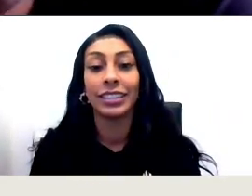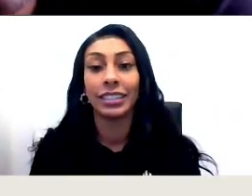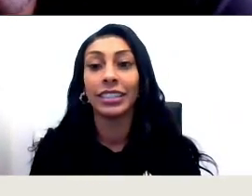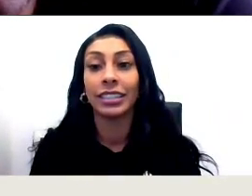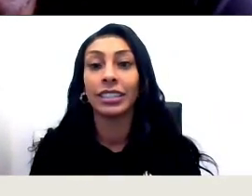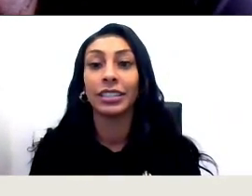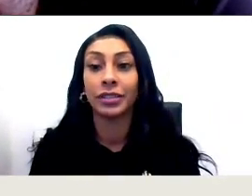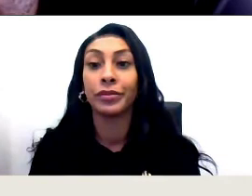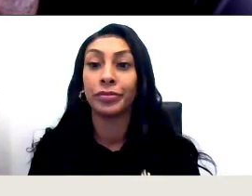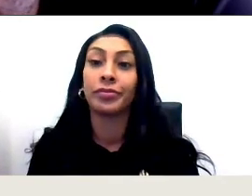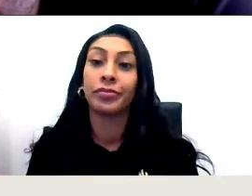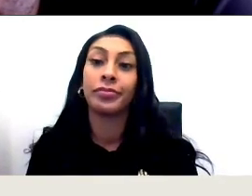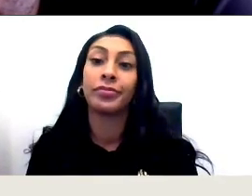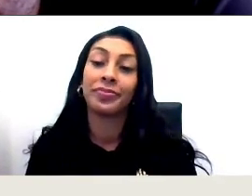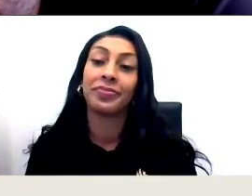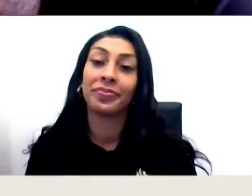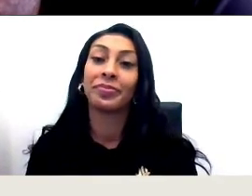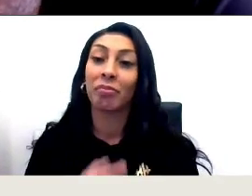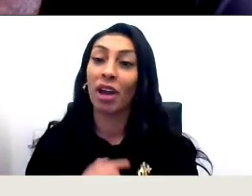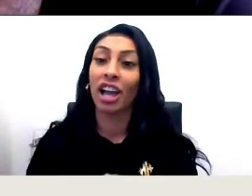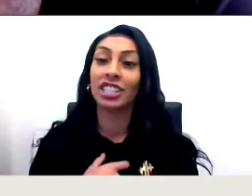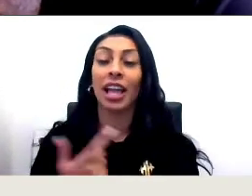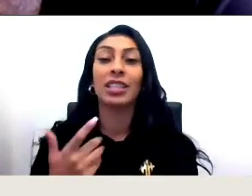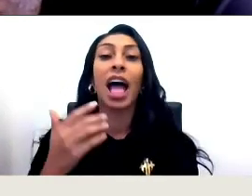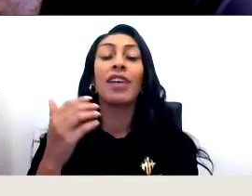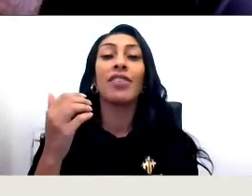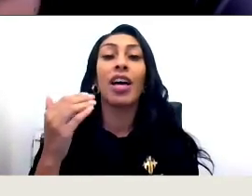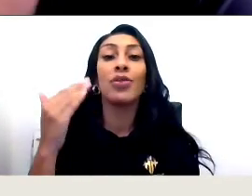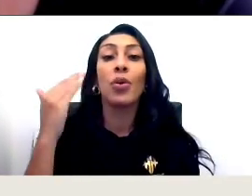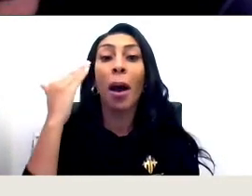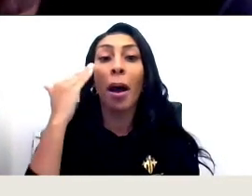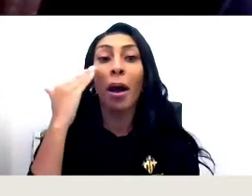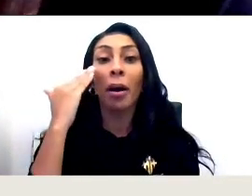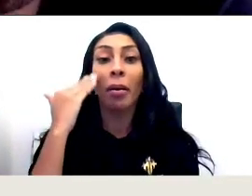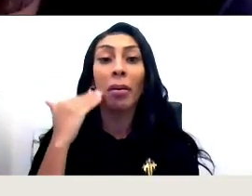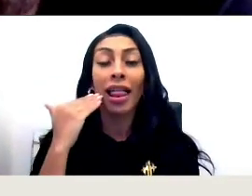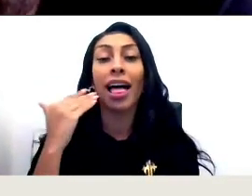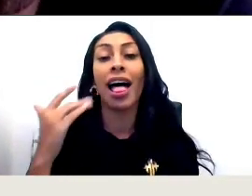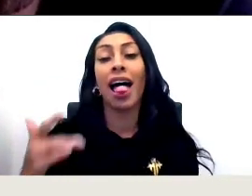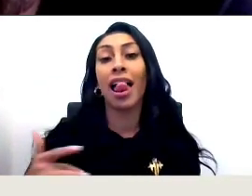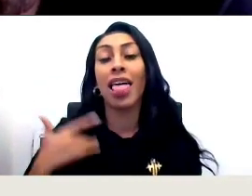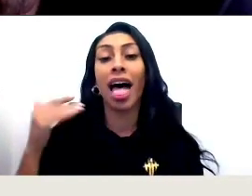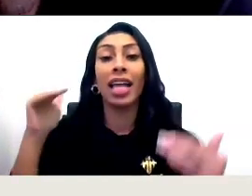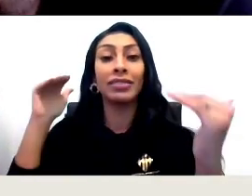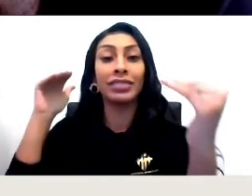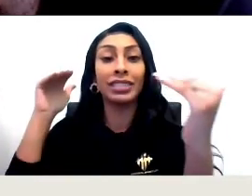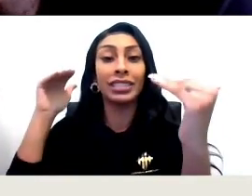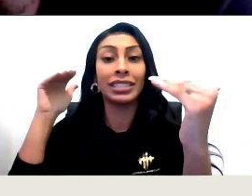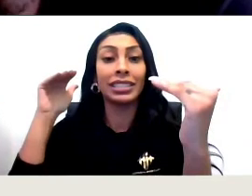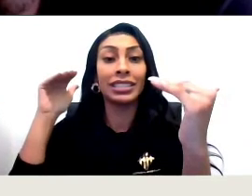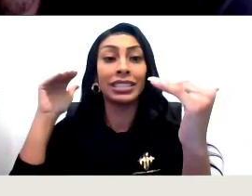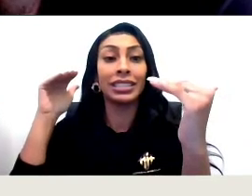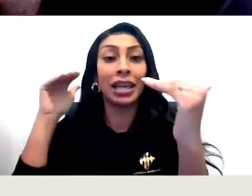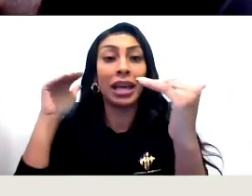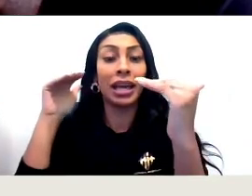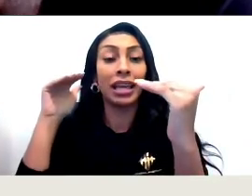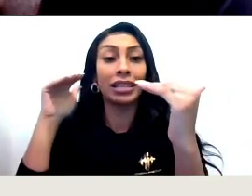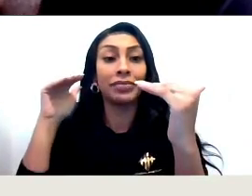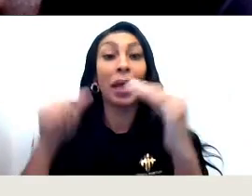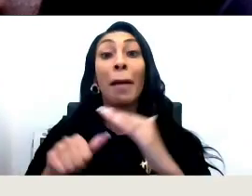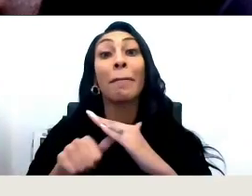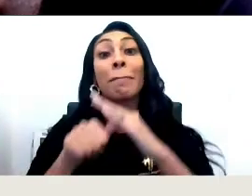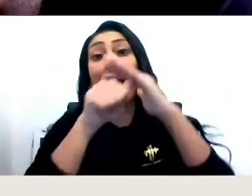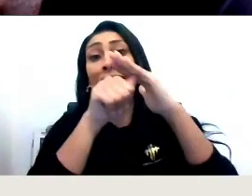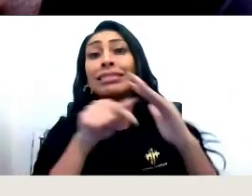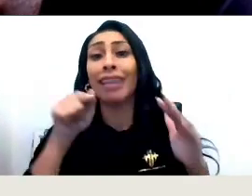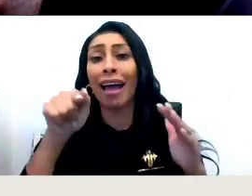demonstration. You know, I went and joined the Black Lives Matter lockdown, and I thought really hard about that. So just trying to do